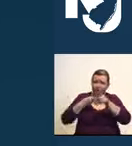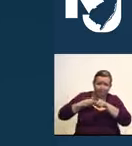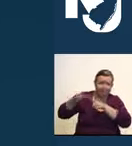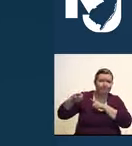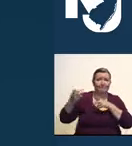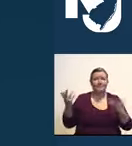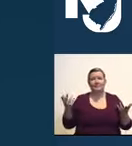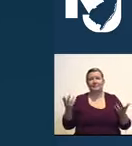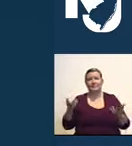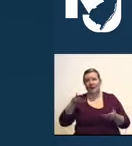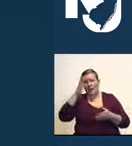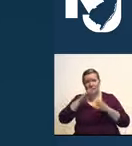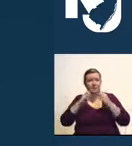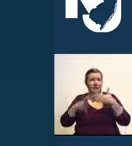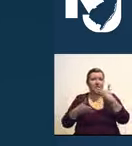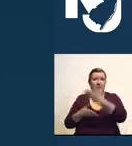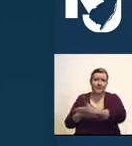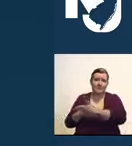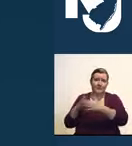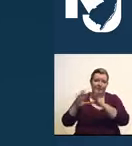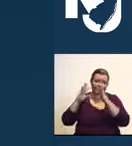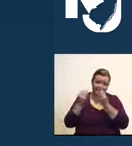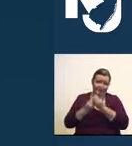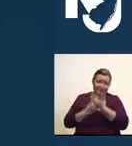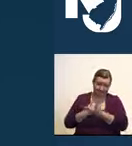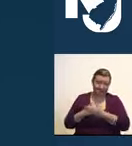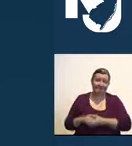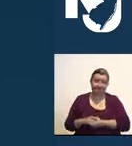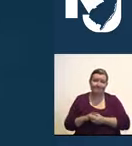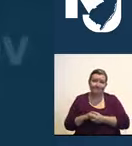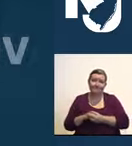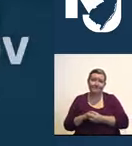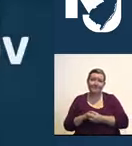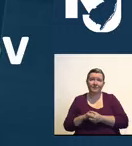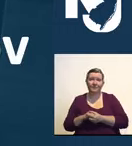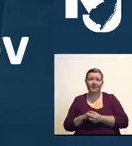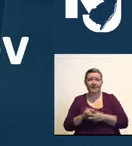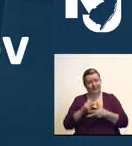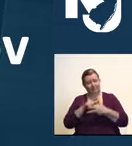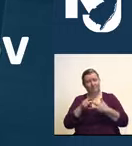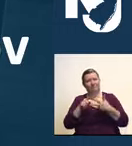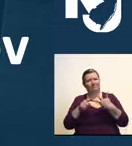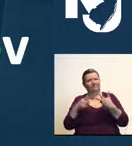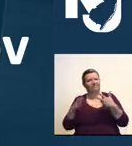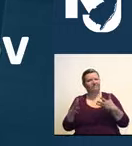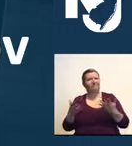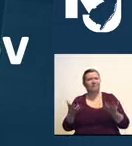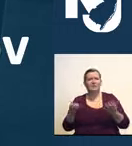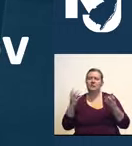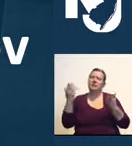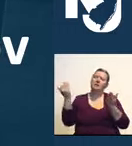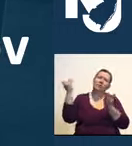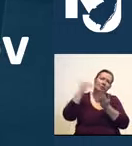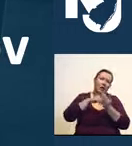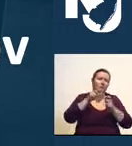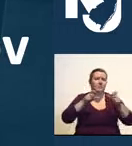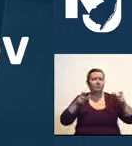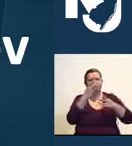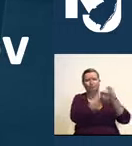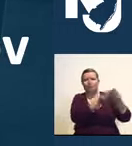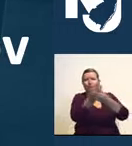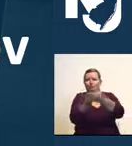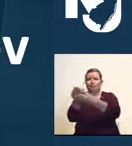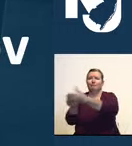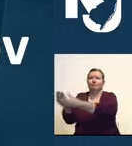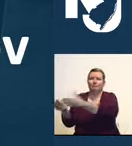may God bless him and the family he leaves behind. These are just 3 more from among the thousands of stories of the lives lost.